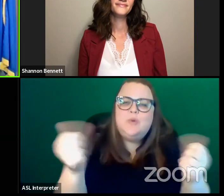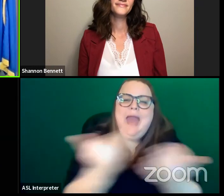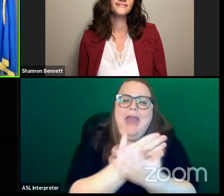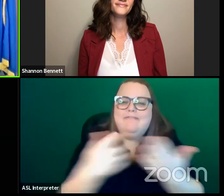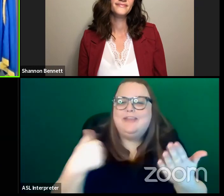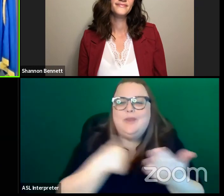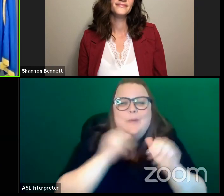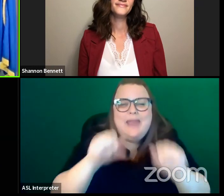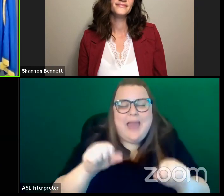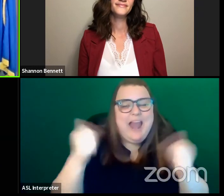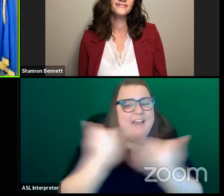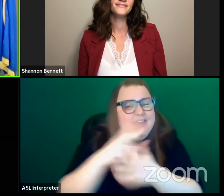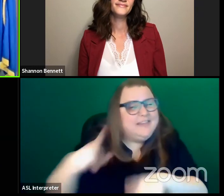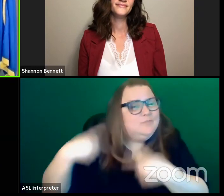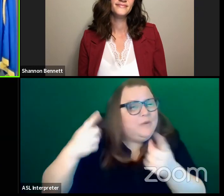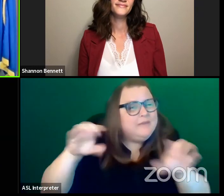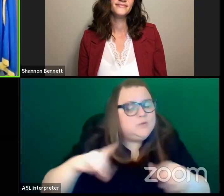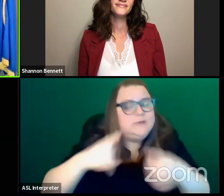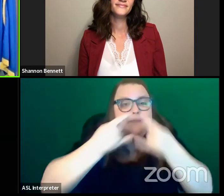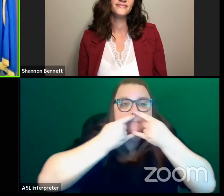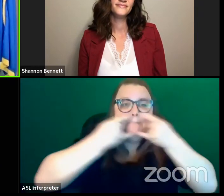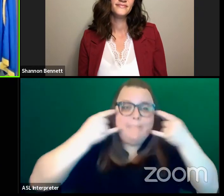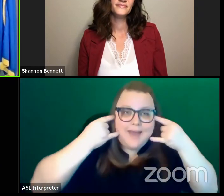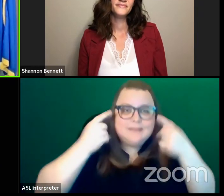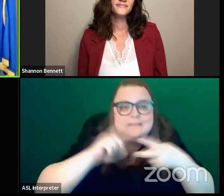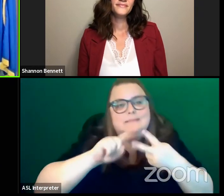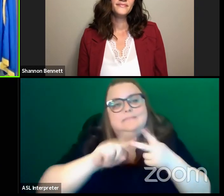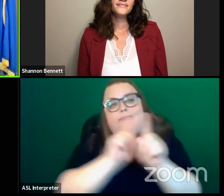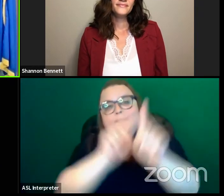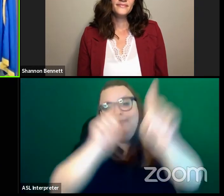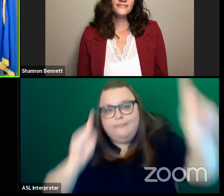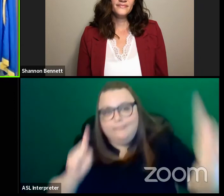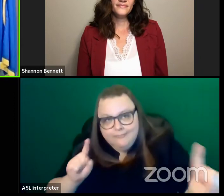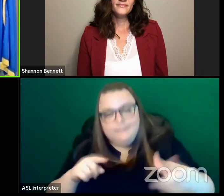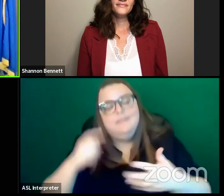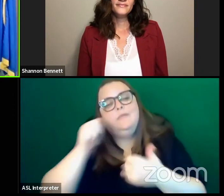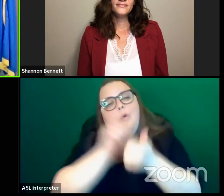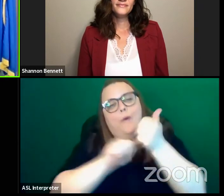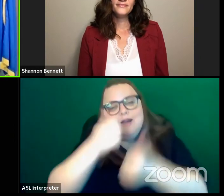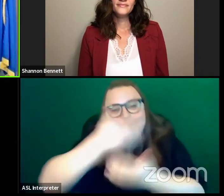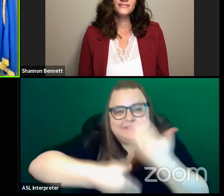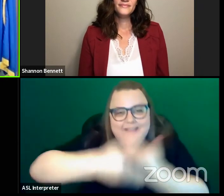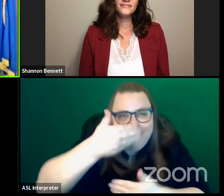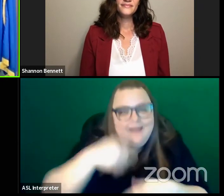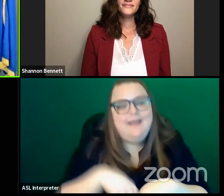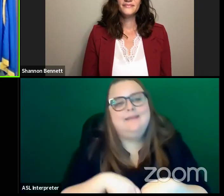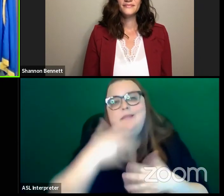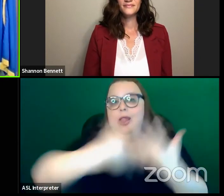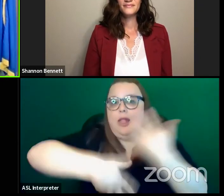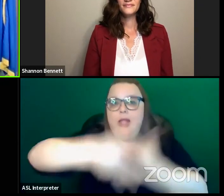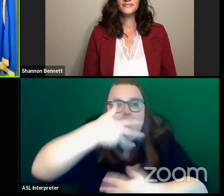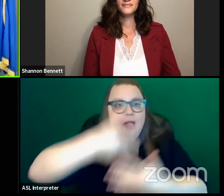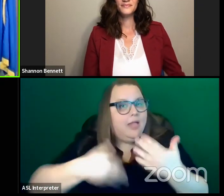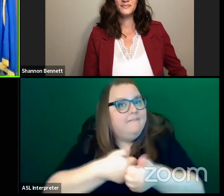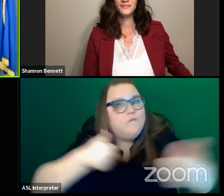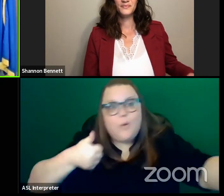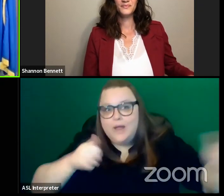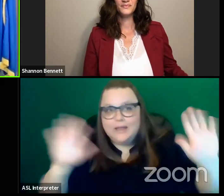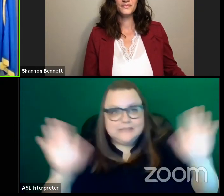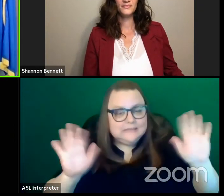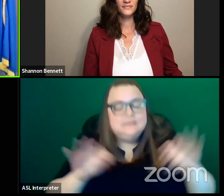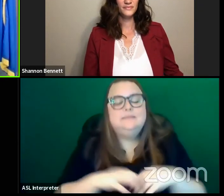doing, wearing masks, practicing the social distancing, washing your hands, avoiding large gatherings. Those things all